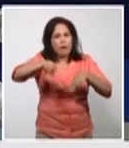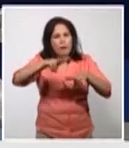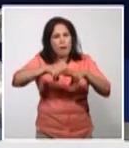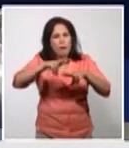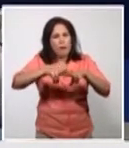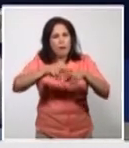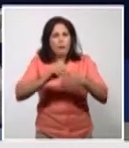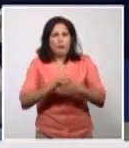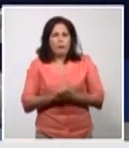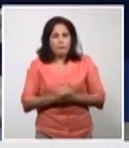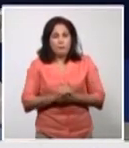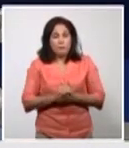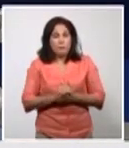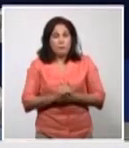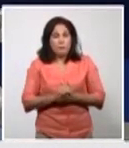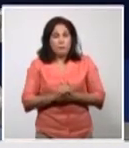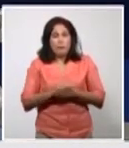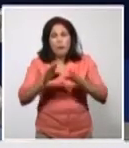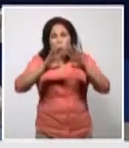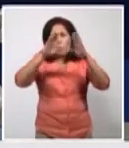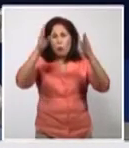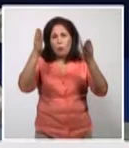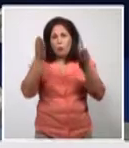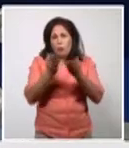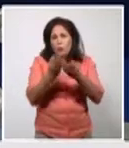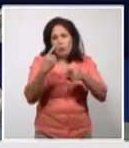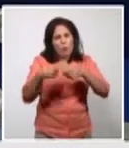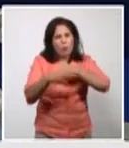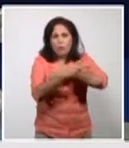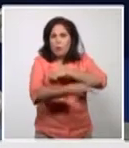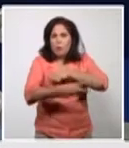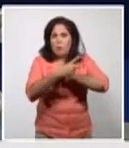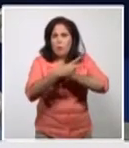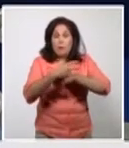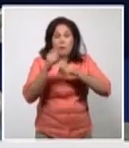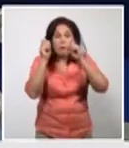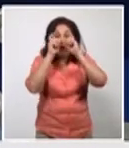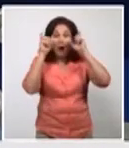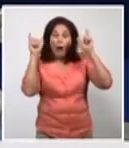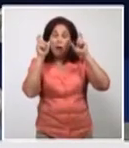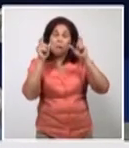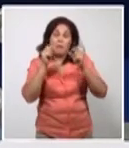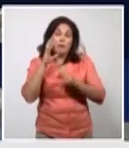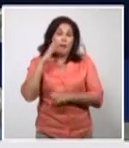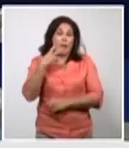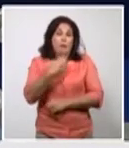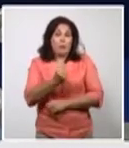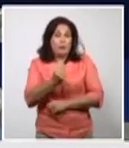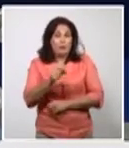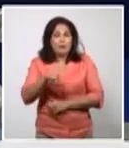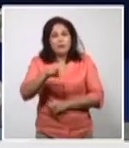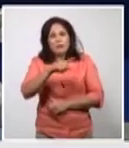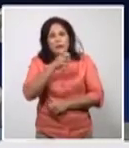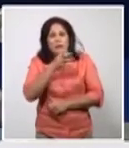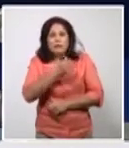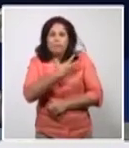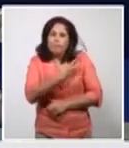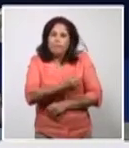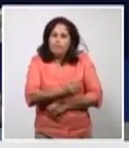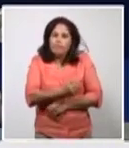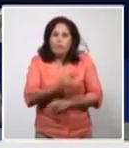In relation to the world, one sees the news and one sees that some countries have been, as they are calling